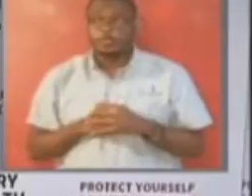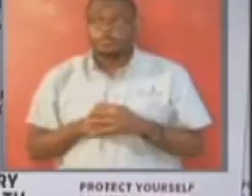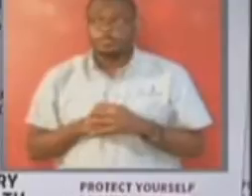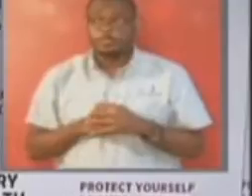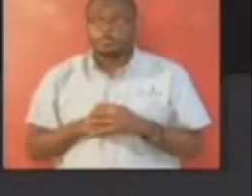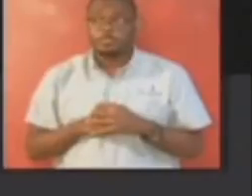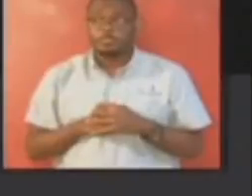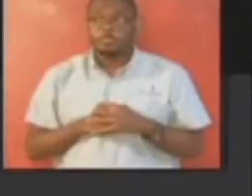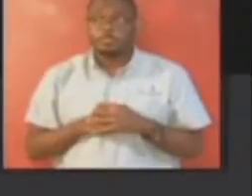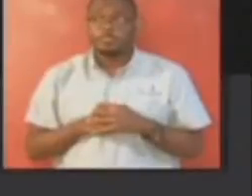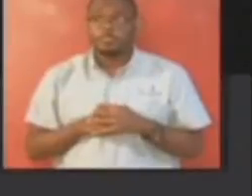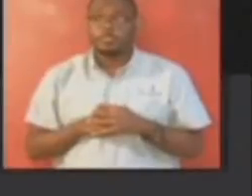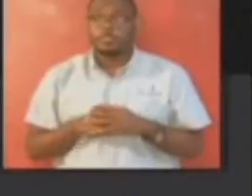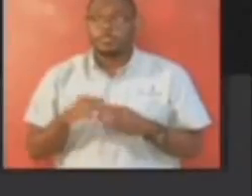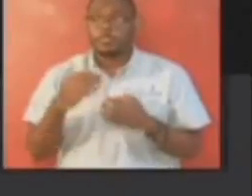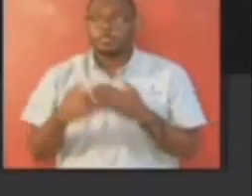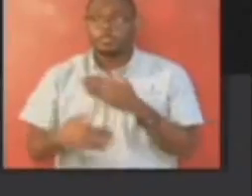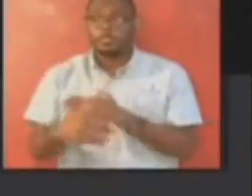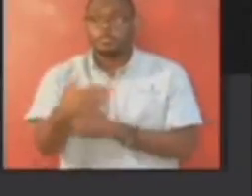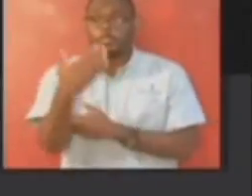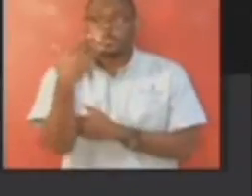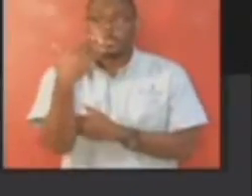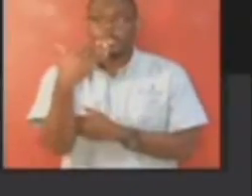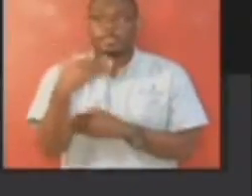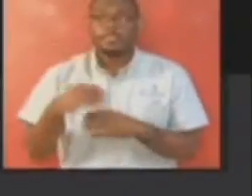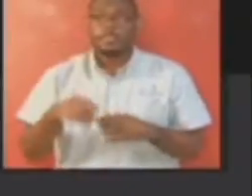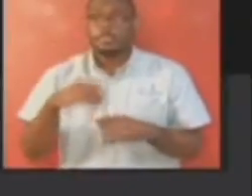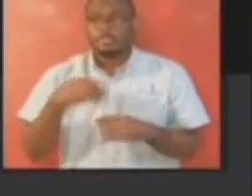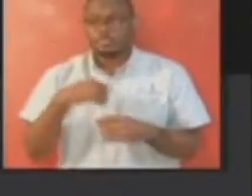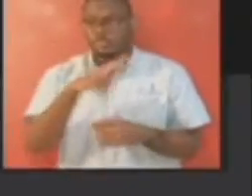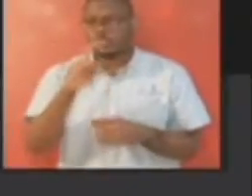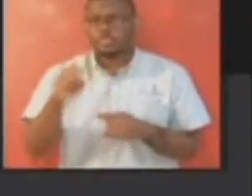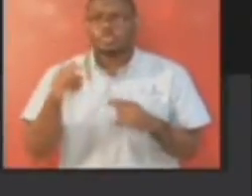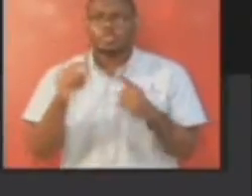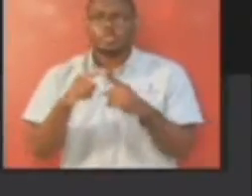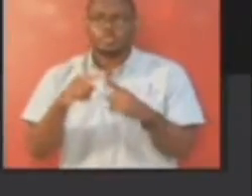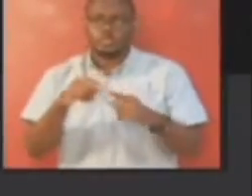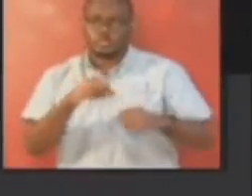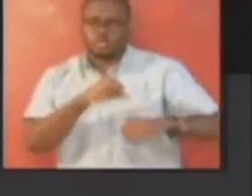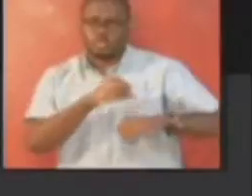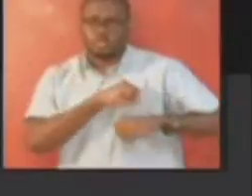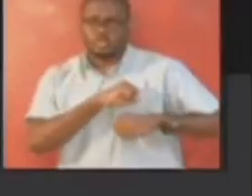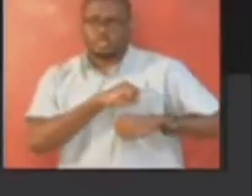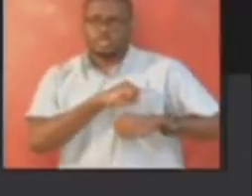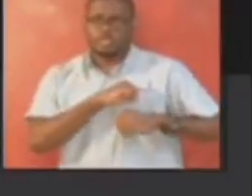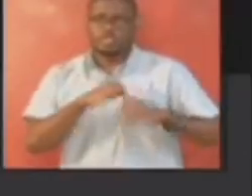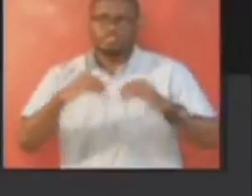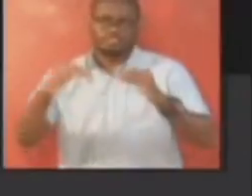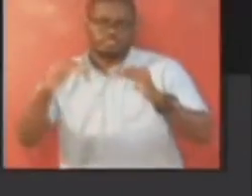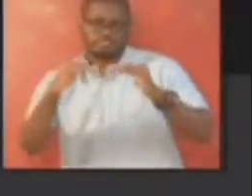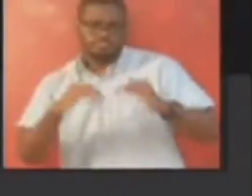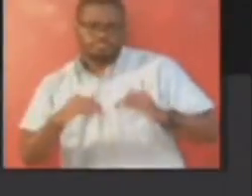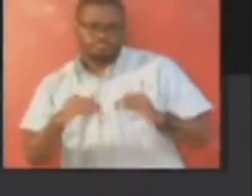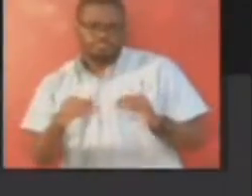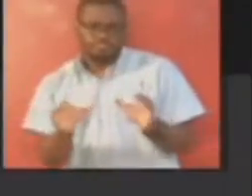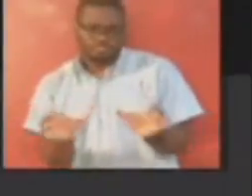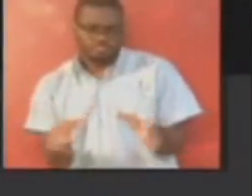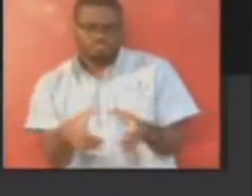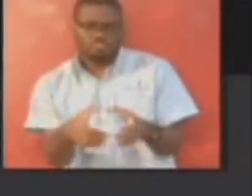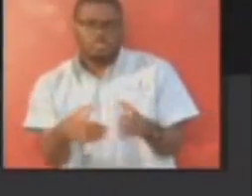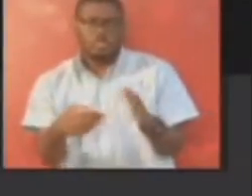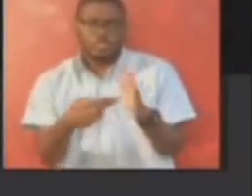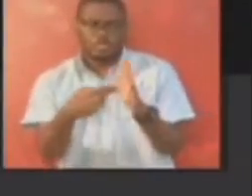Hi, good morning. My question is in regards to security for step-down facilities. We have been getting some information